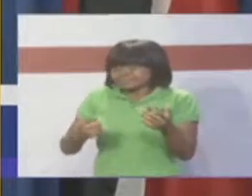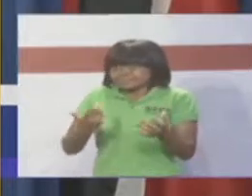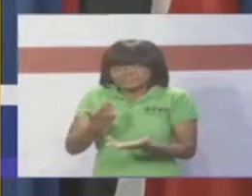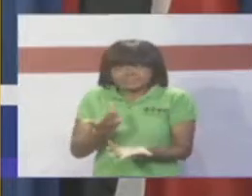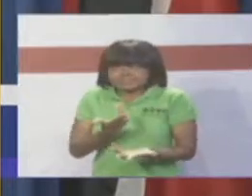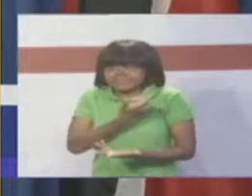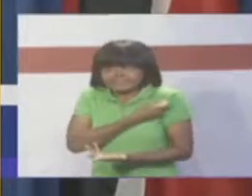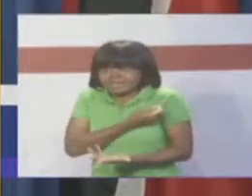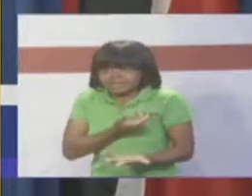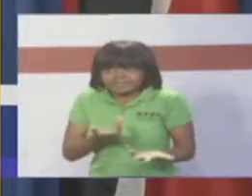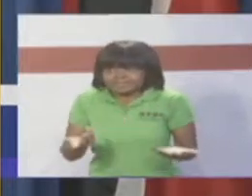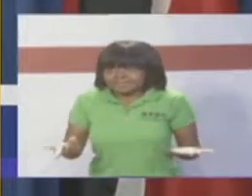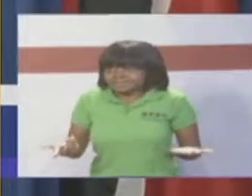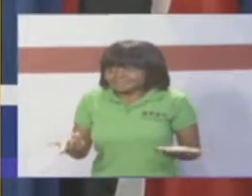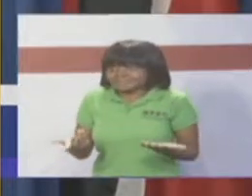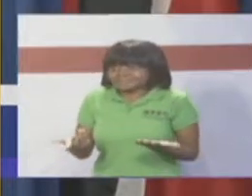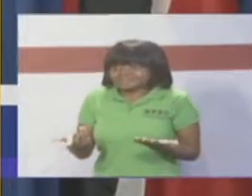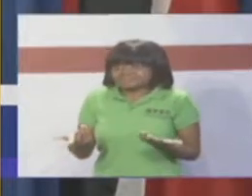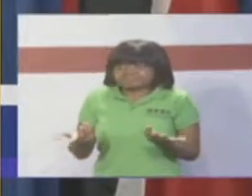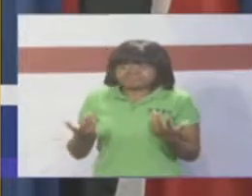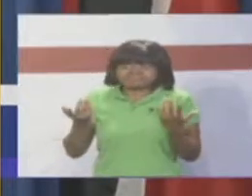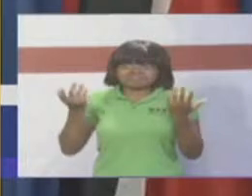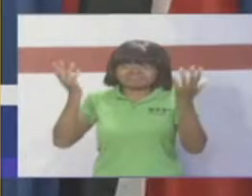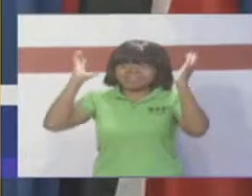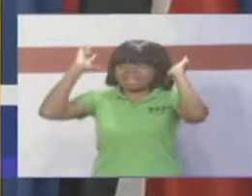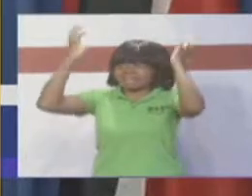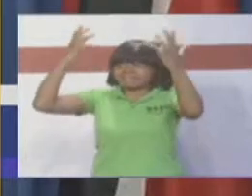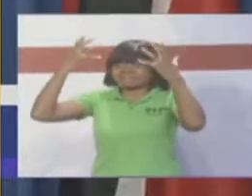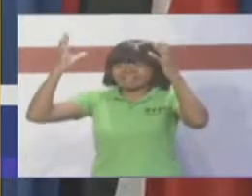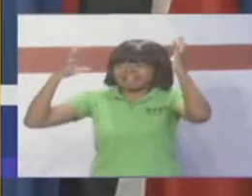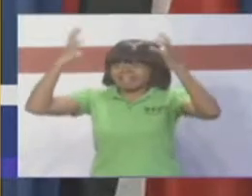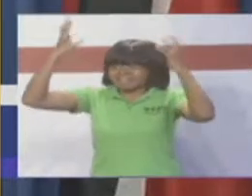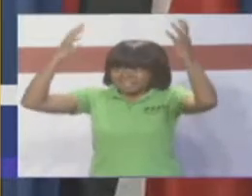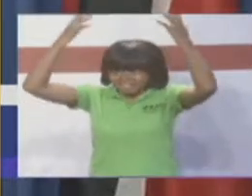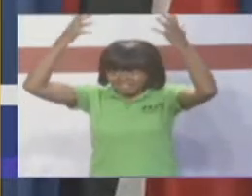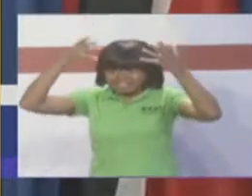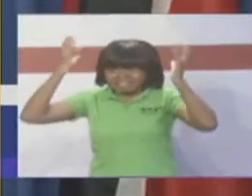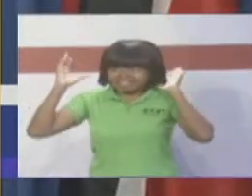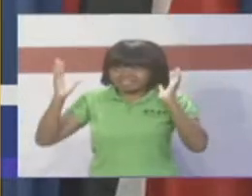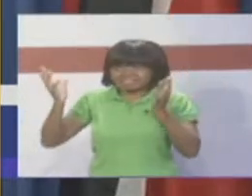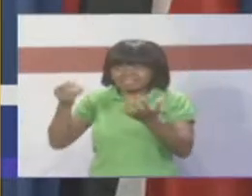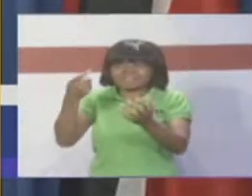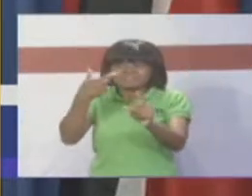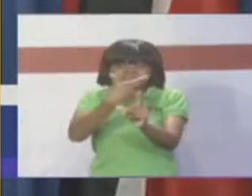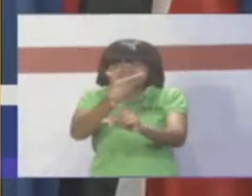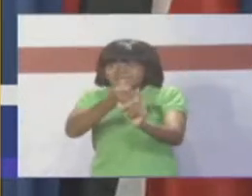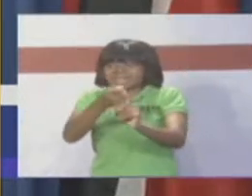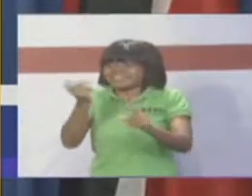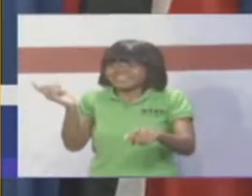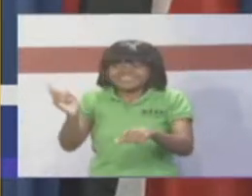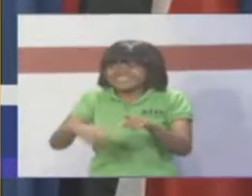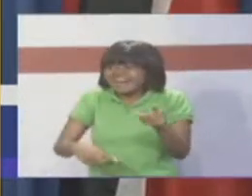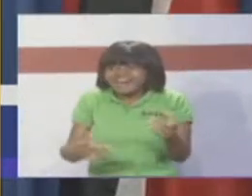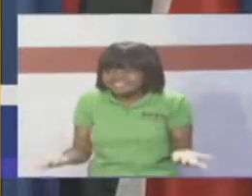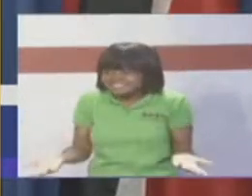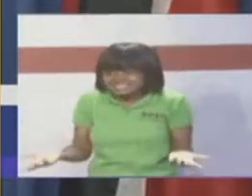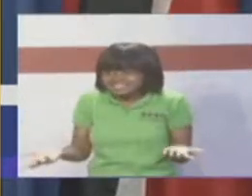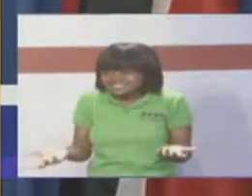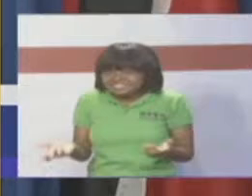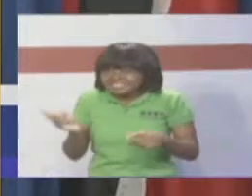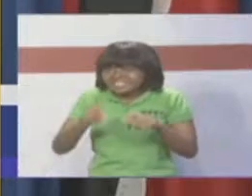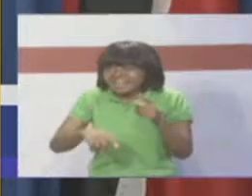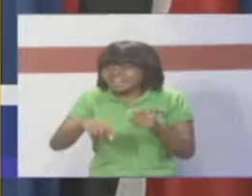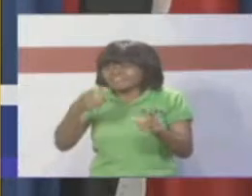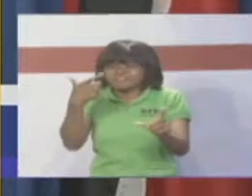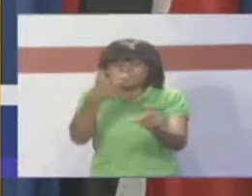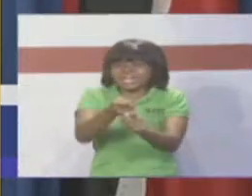body. A decision made by you, personally, to protect yourself, to protect your family